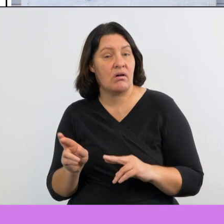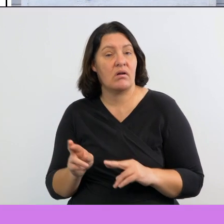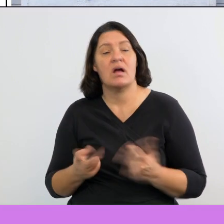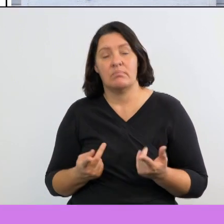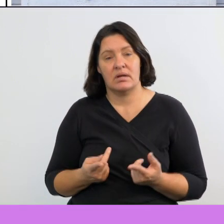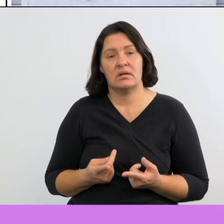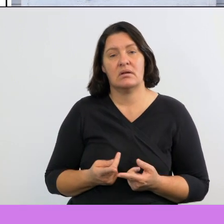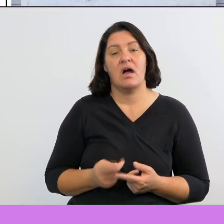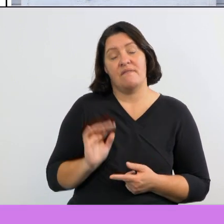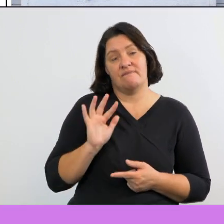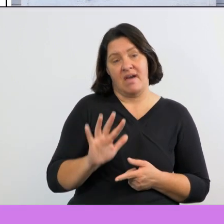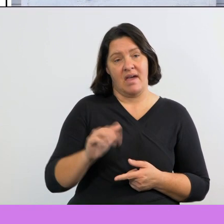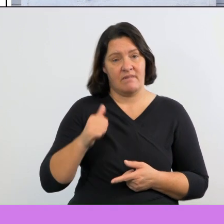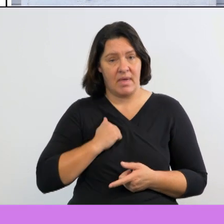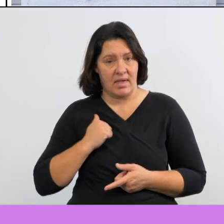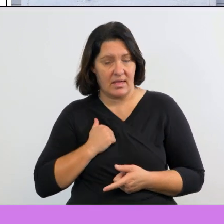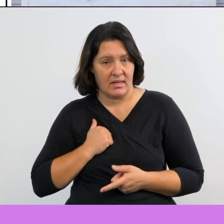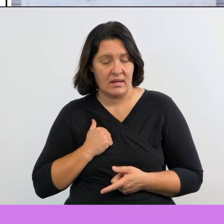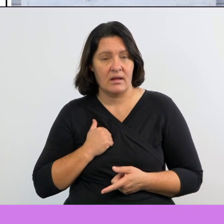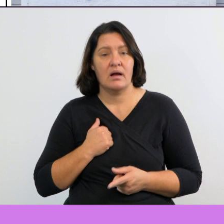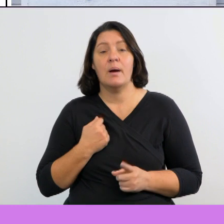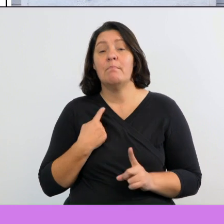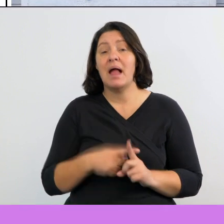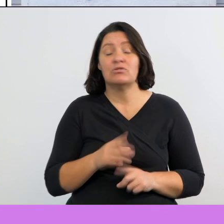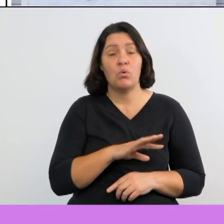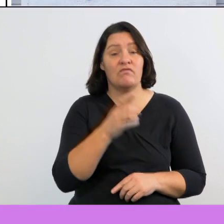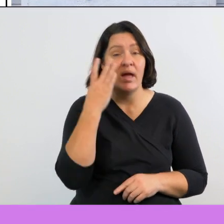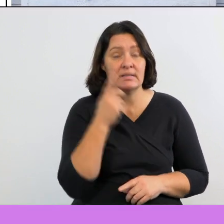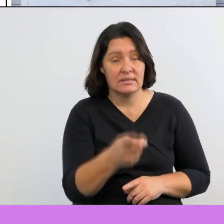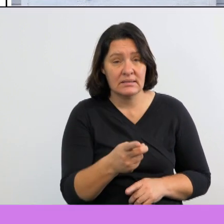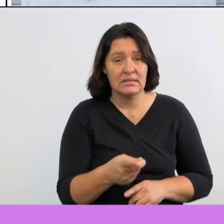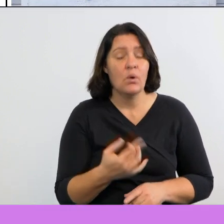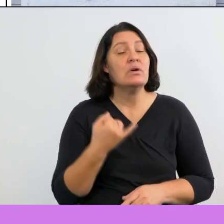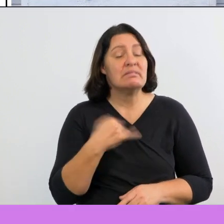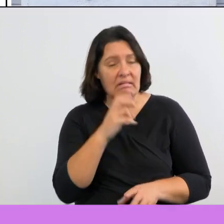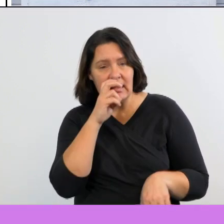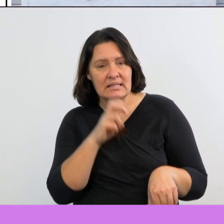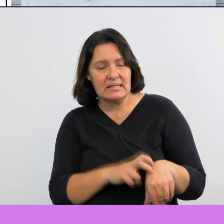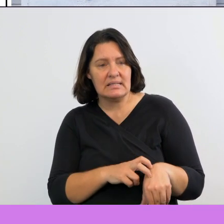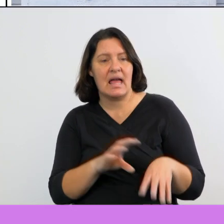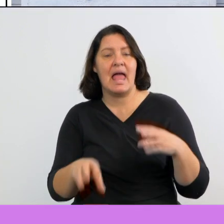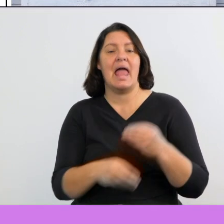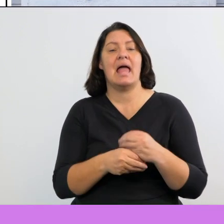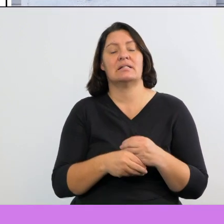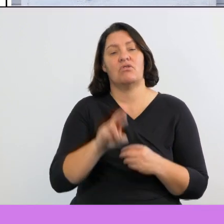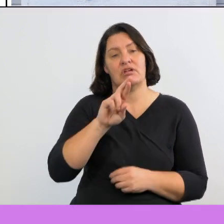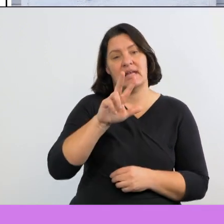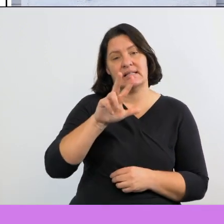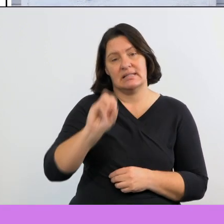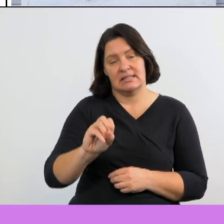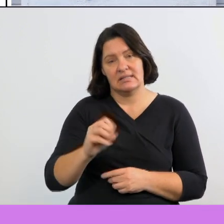to? That is 5 of these bags. Plus, and don't forget about this, we still need to add the 80